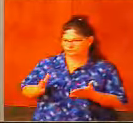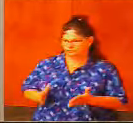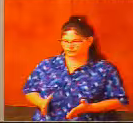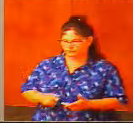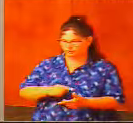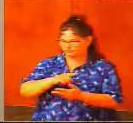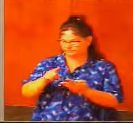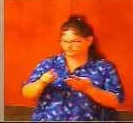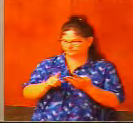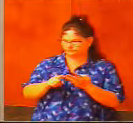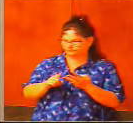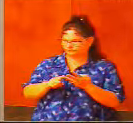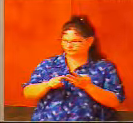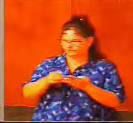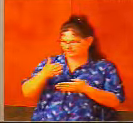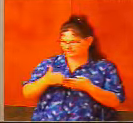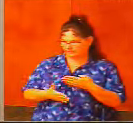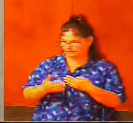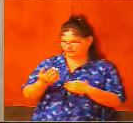Ending number 3,